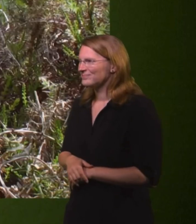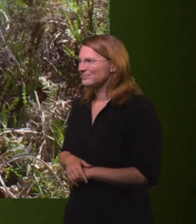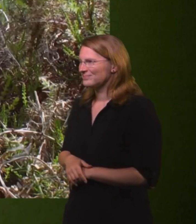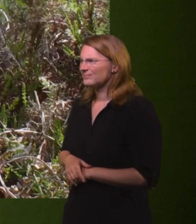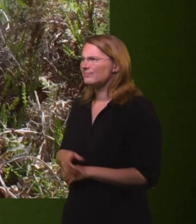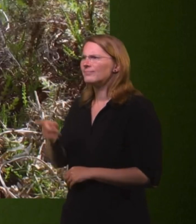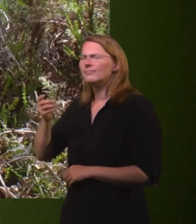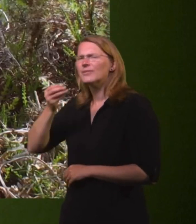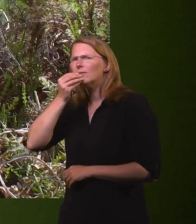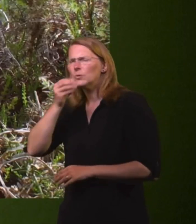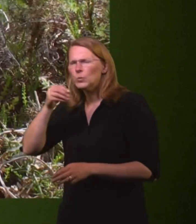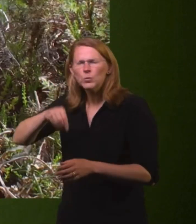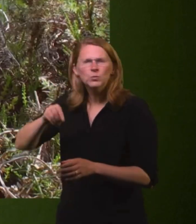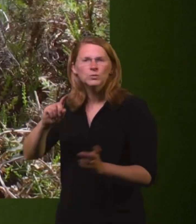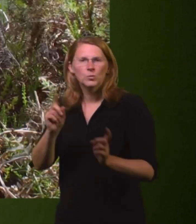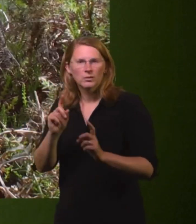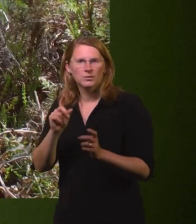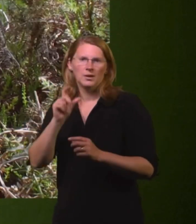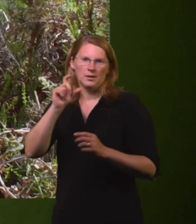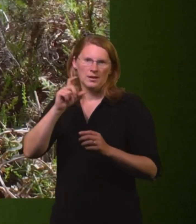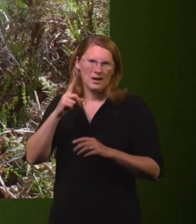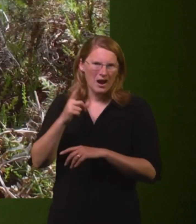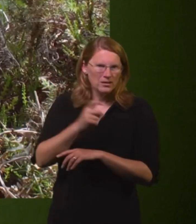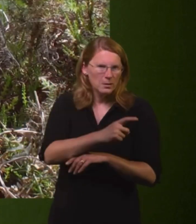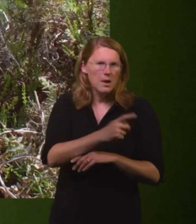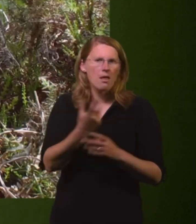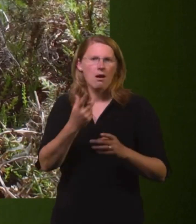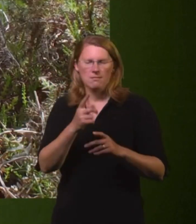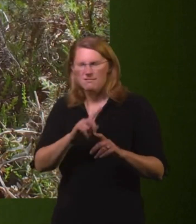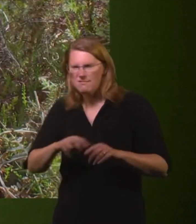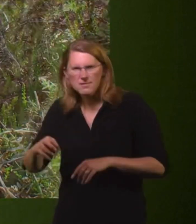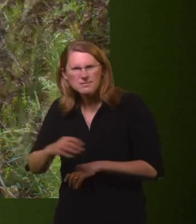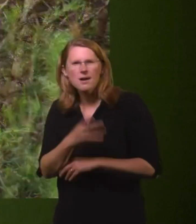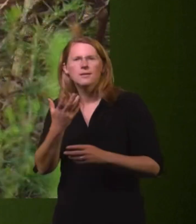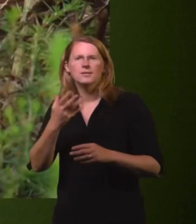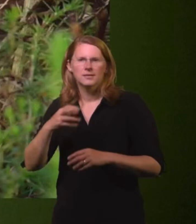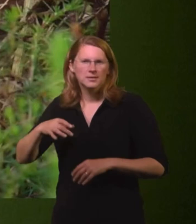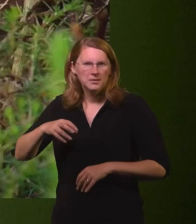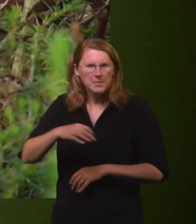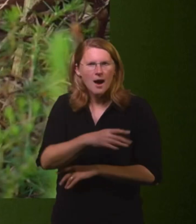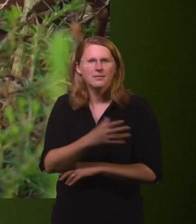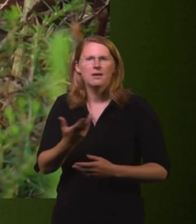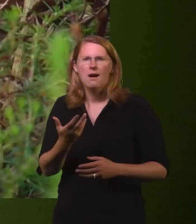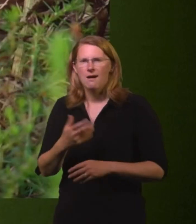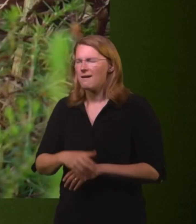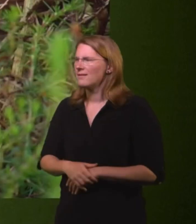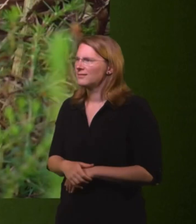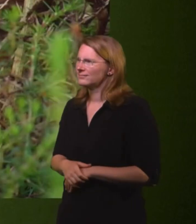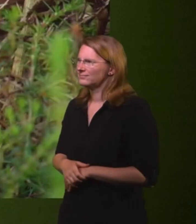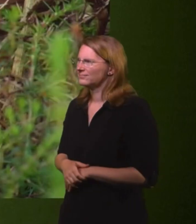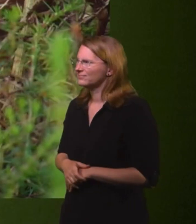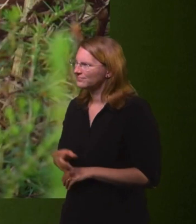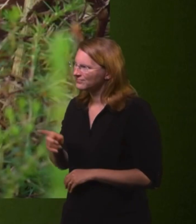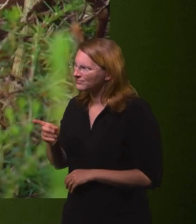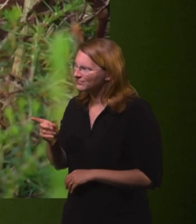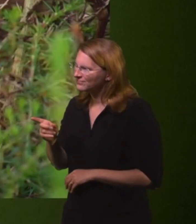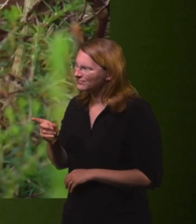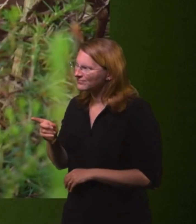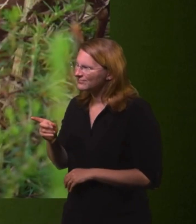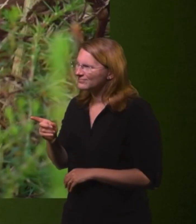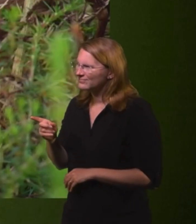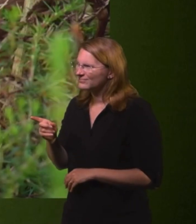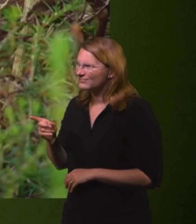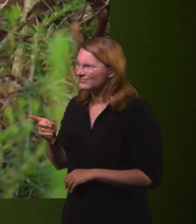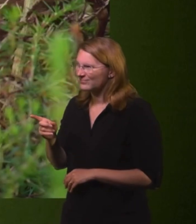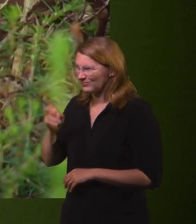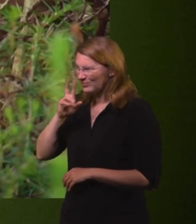All sorts of food going in there, caterpillars, invertebrates, spiders. And as they come in, look at this. Which mouth shall I put